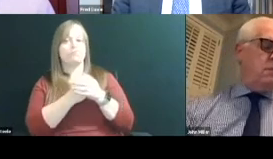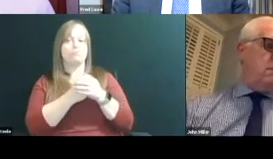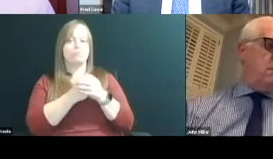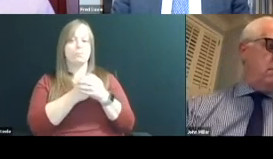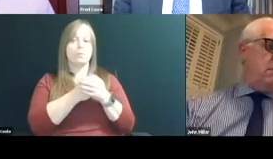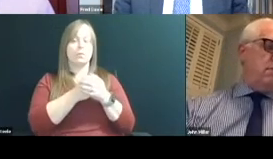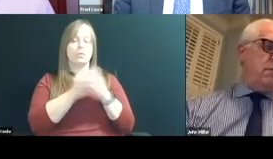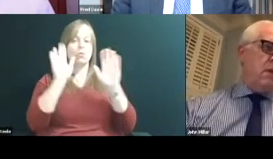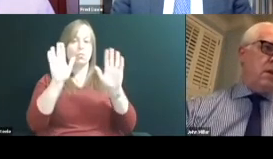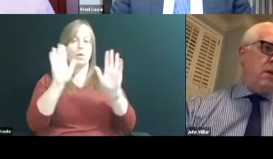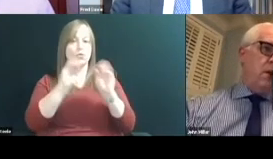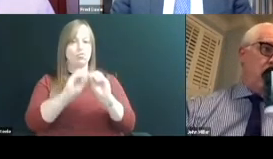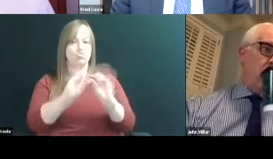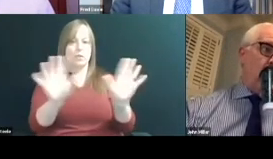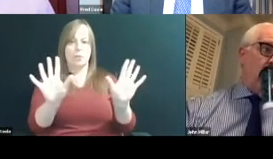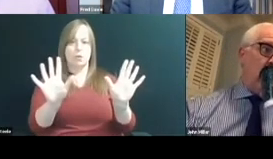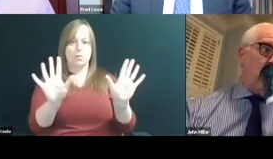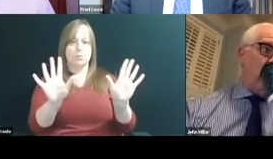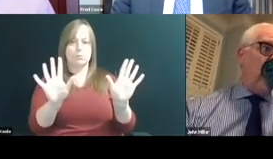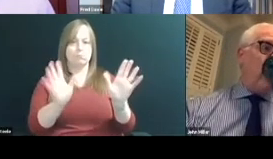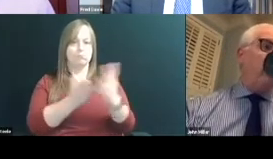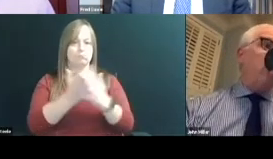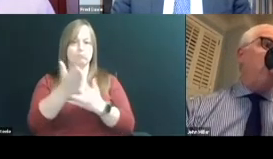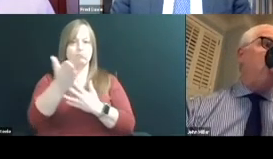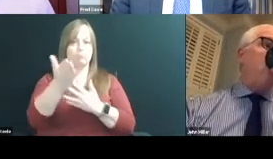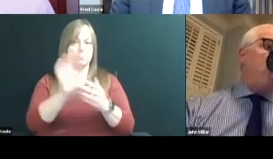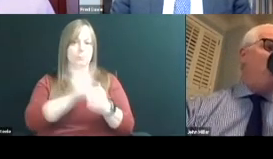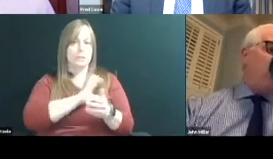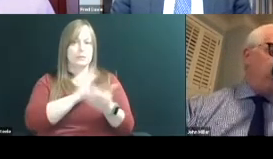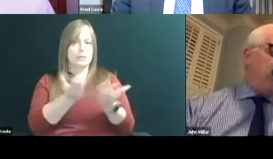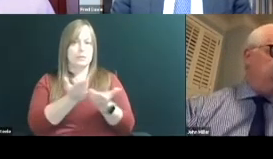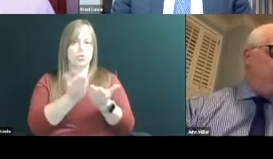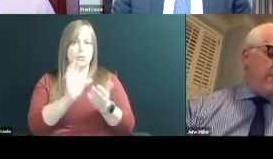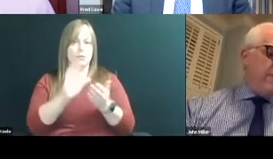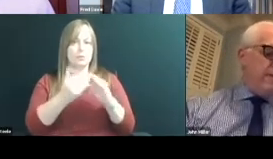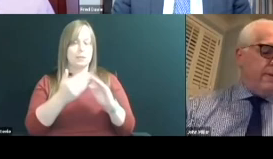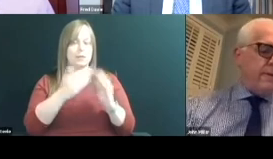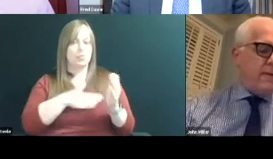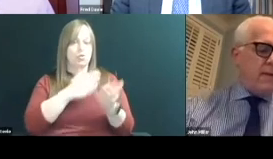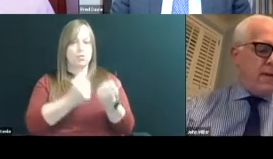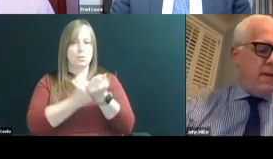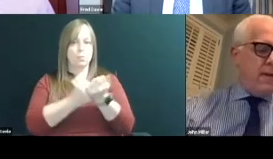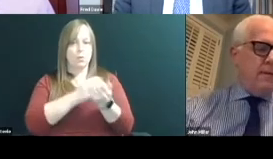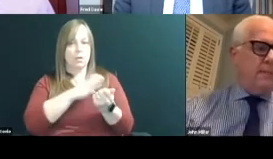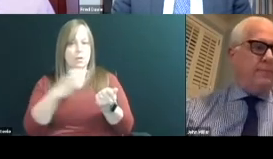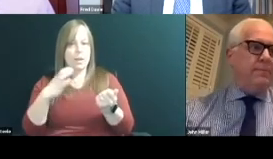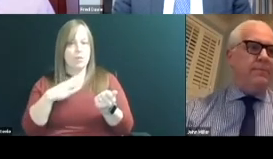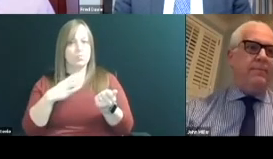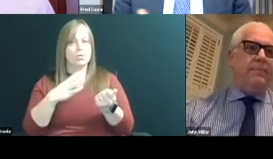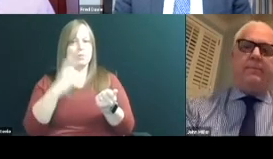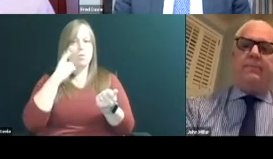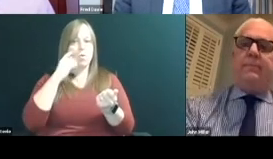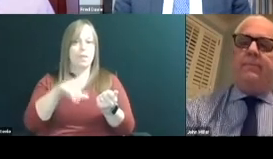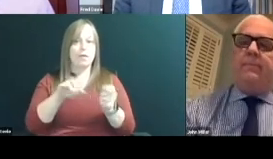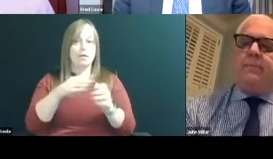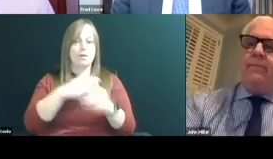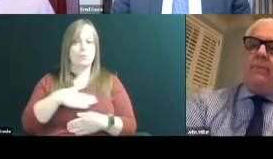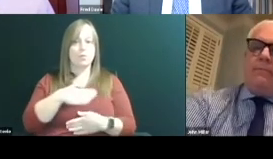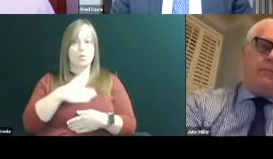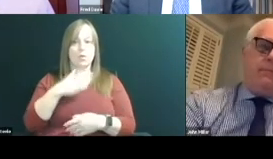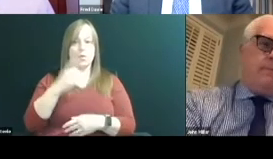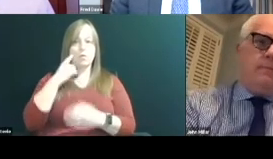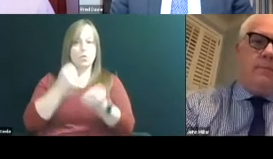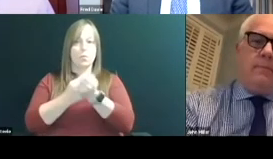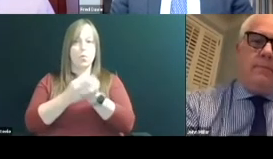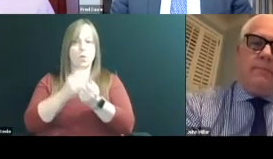for greater transparency in policing here in the city. And I appreciate the support of the council for that. I appreciate the